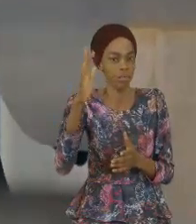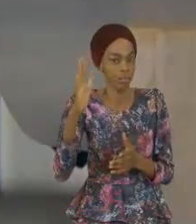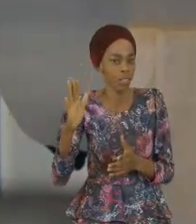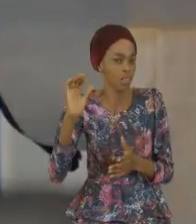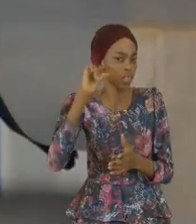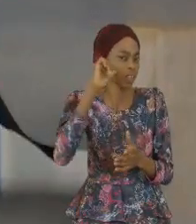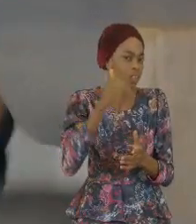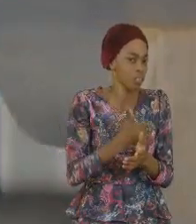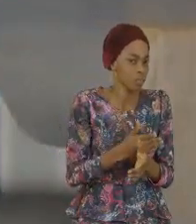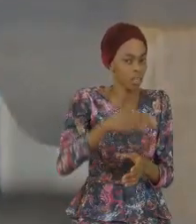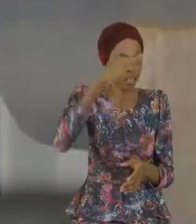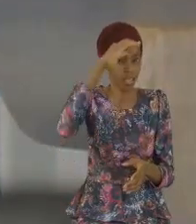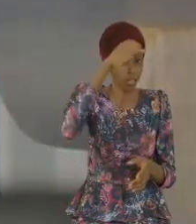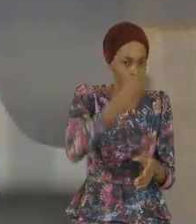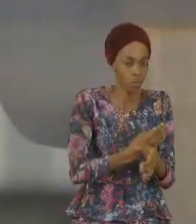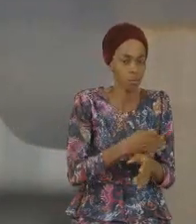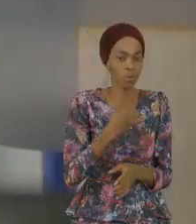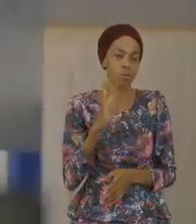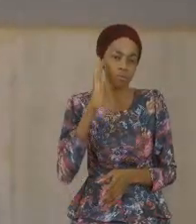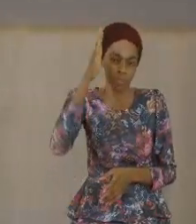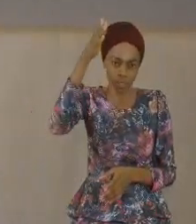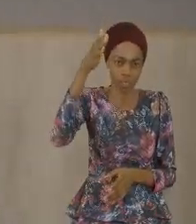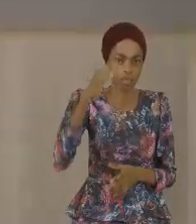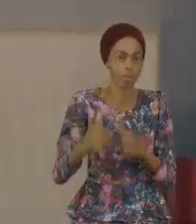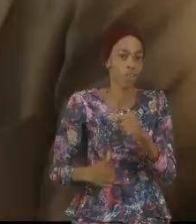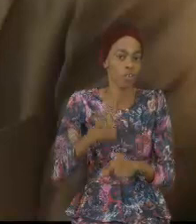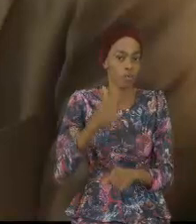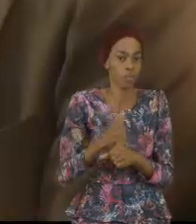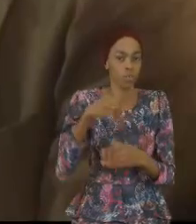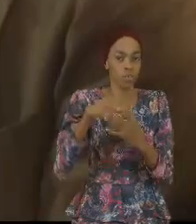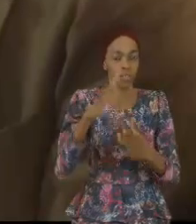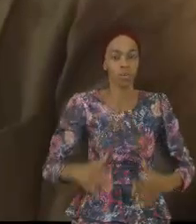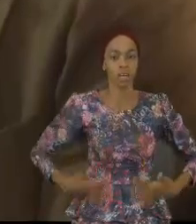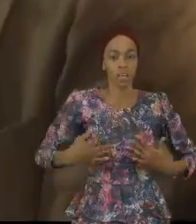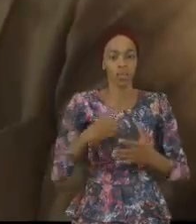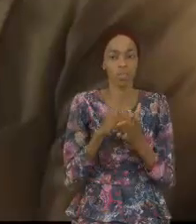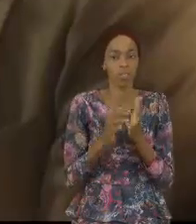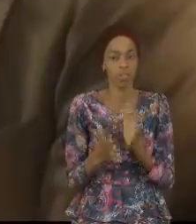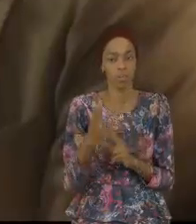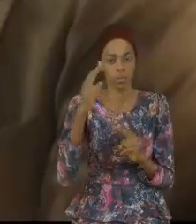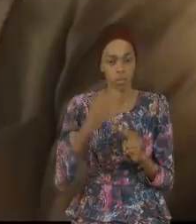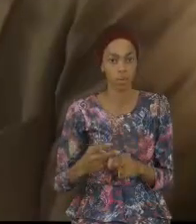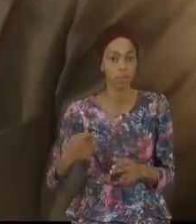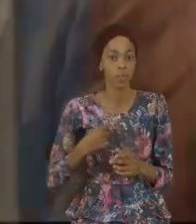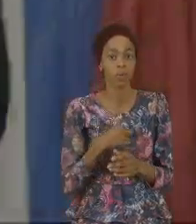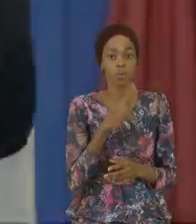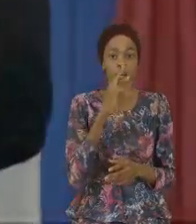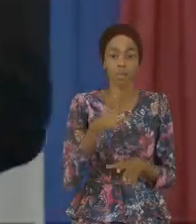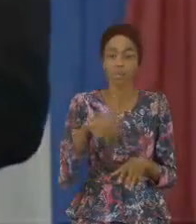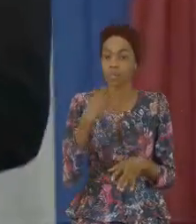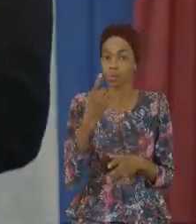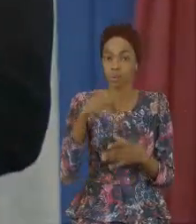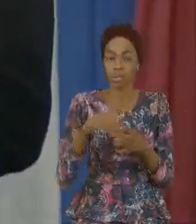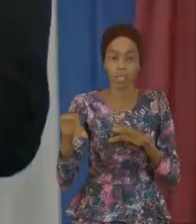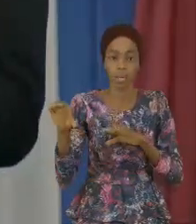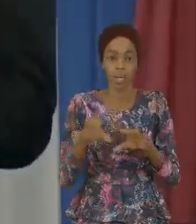a son of destiny. Confirmation in your life in Jesus' name. And then we're told in Acts of the Apostles